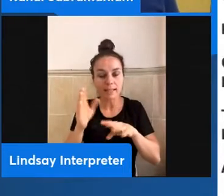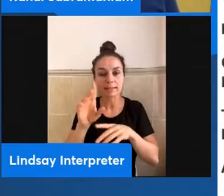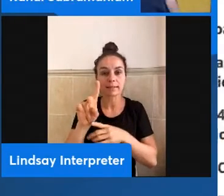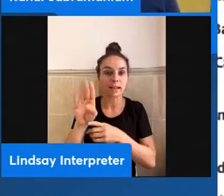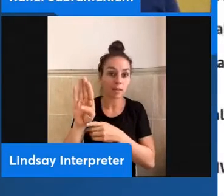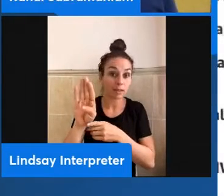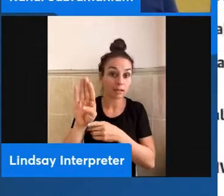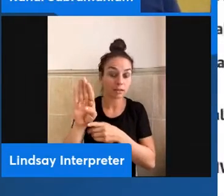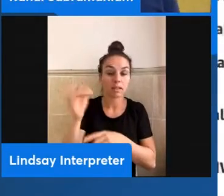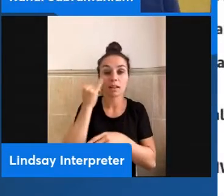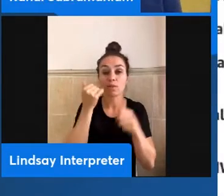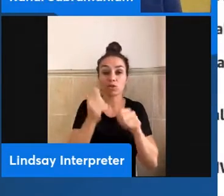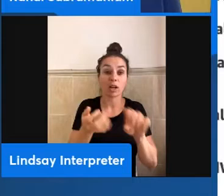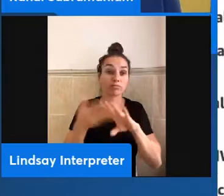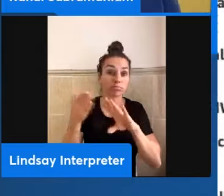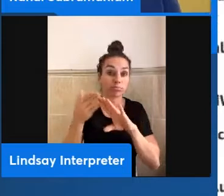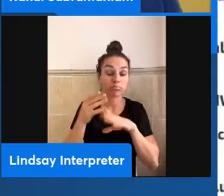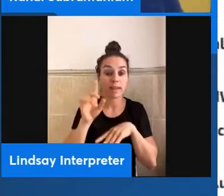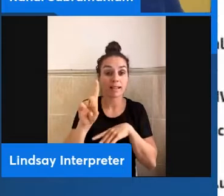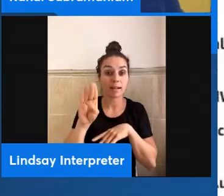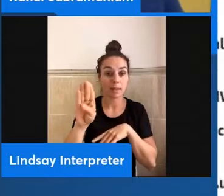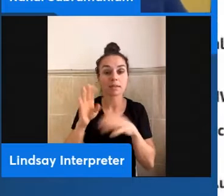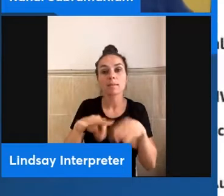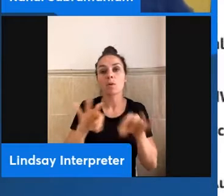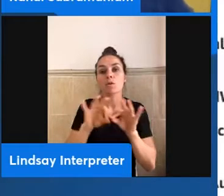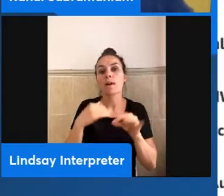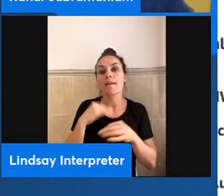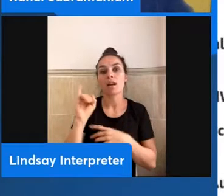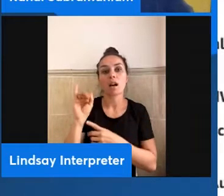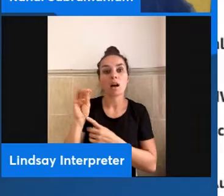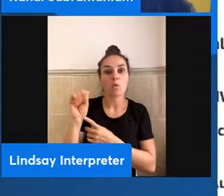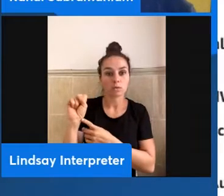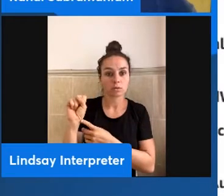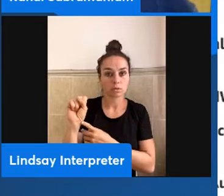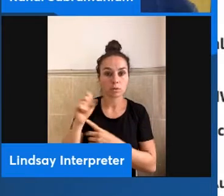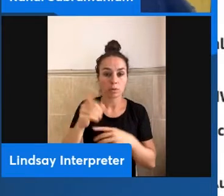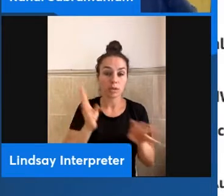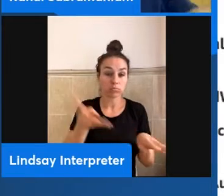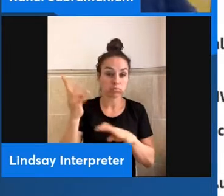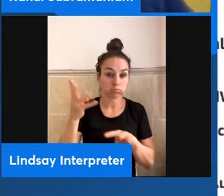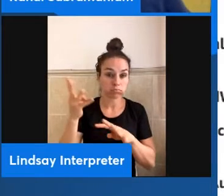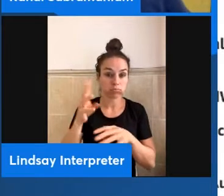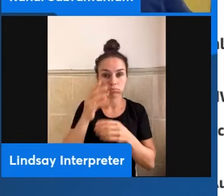database, what you want is good I/O so that you can load up all your database,